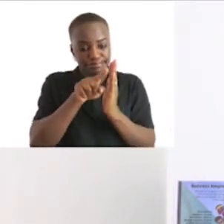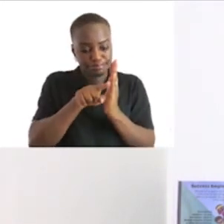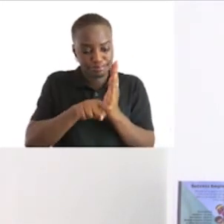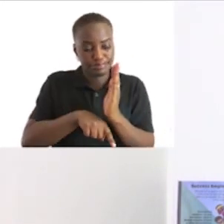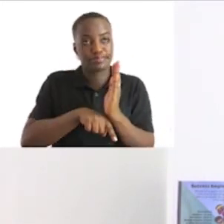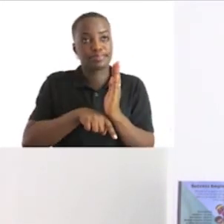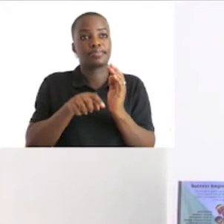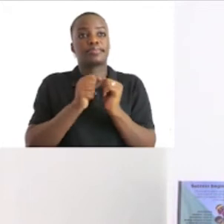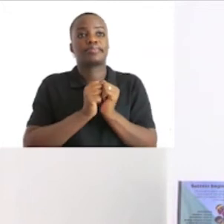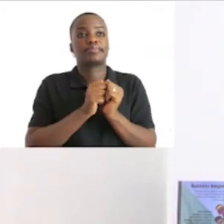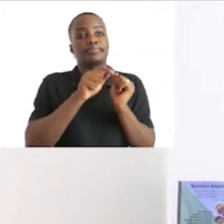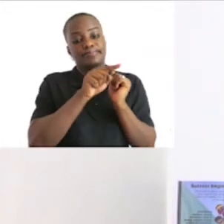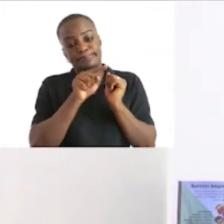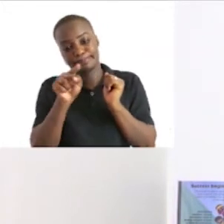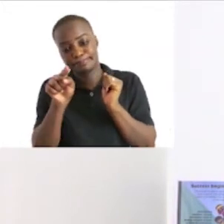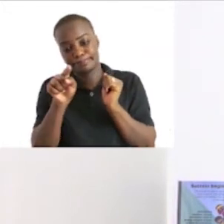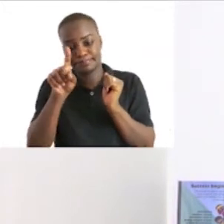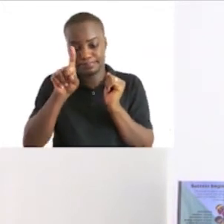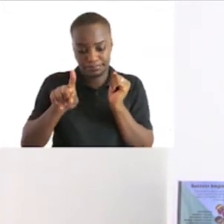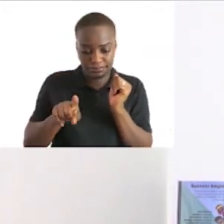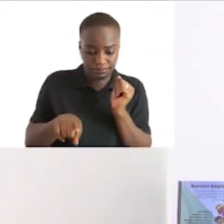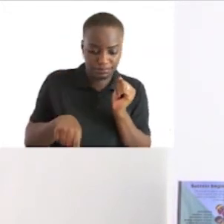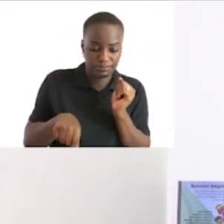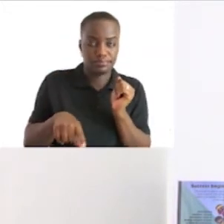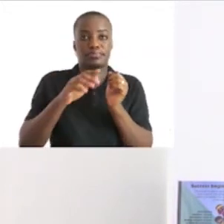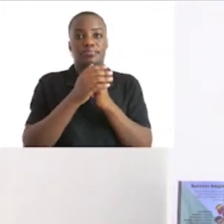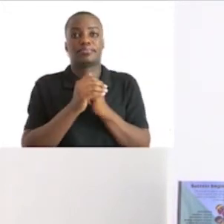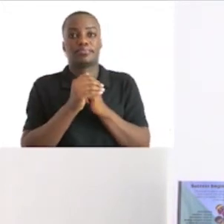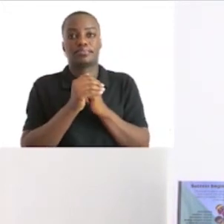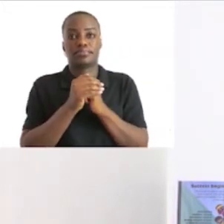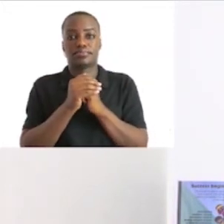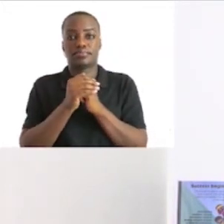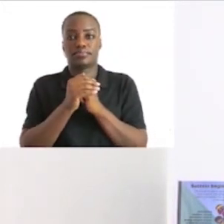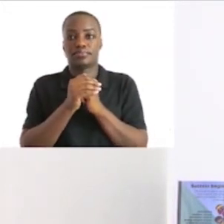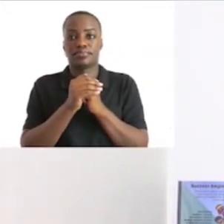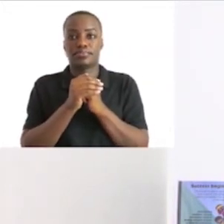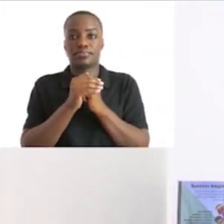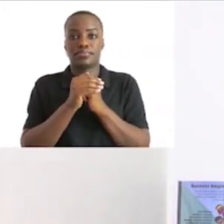down, across, and down.